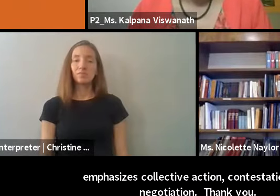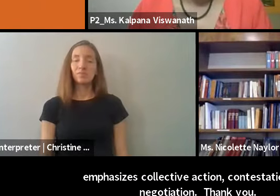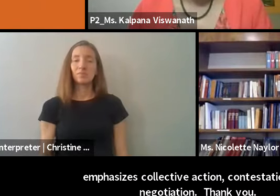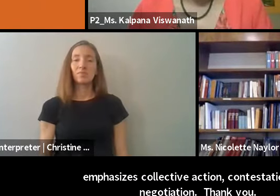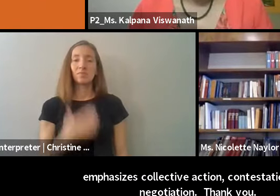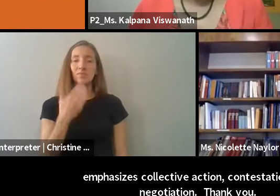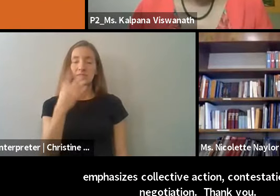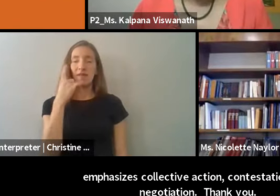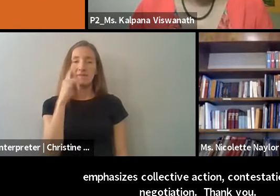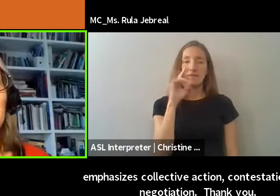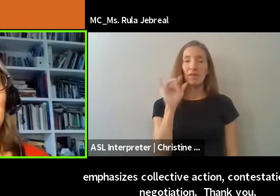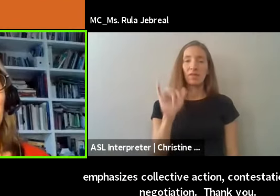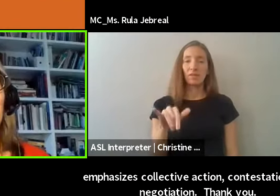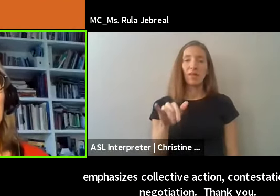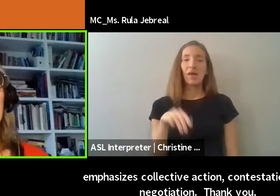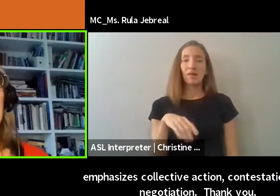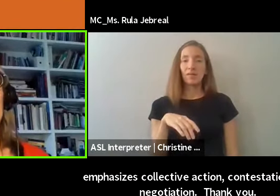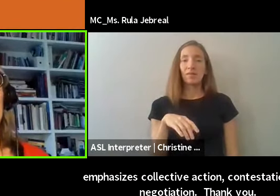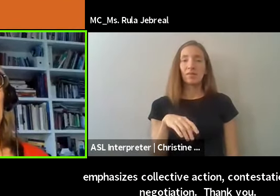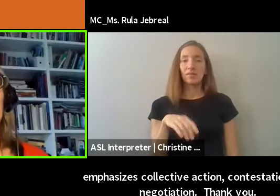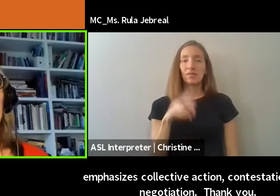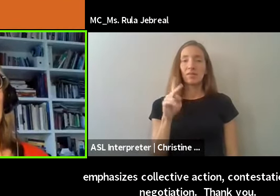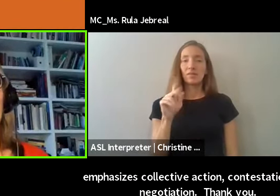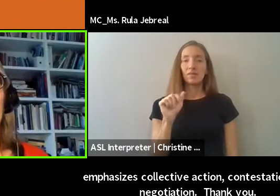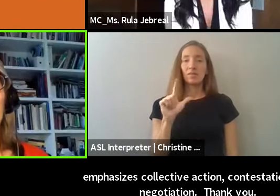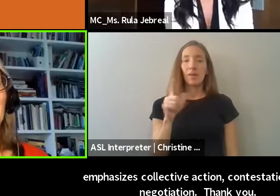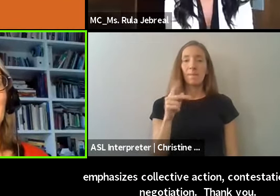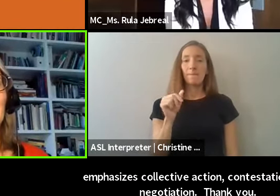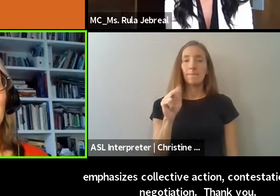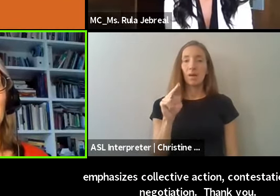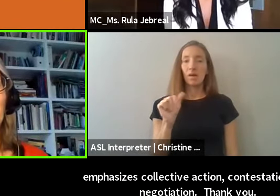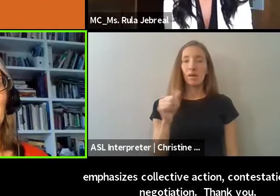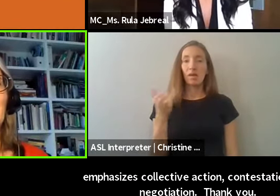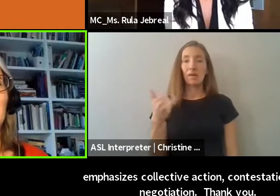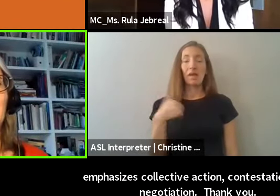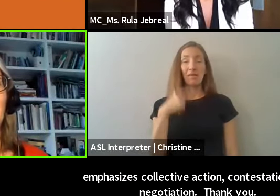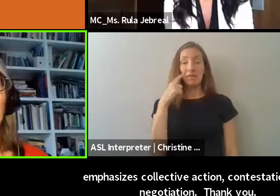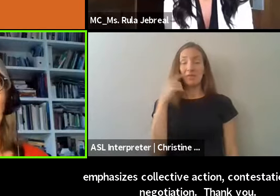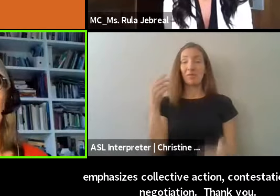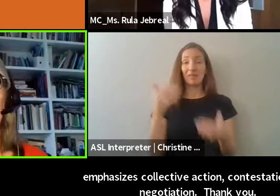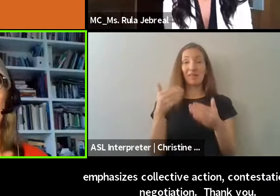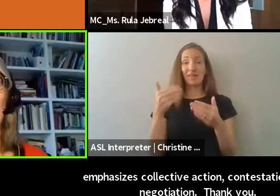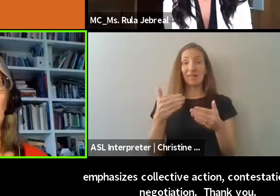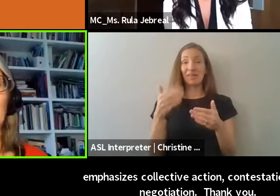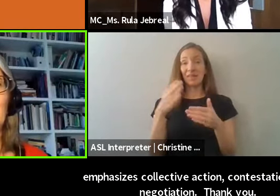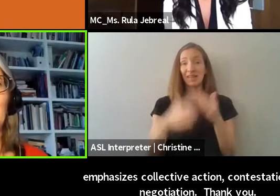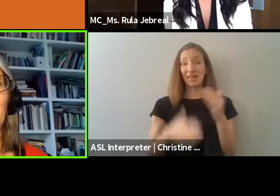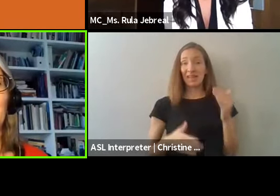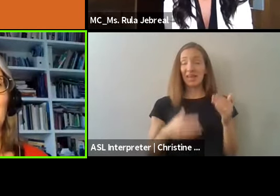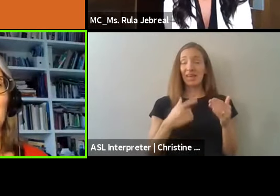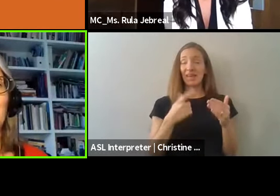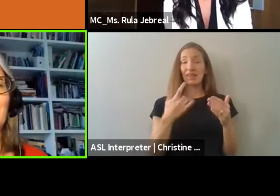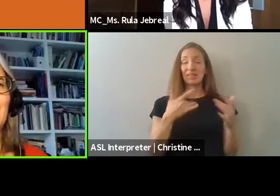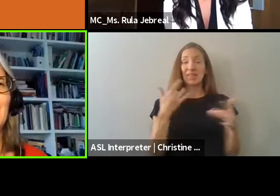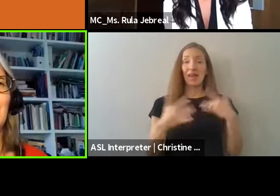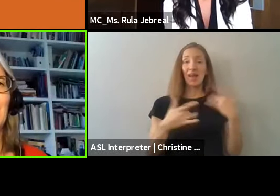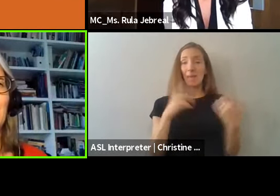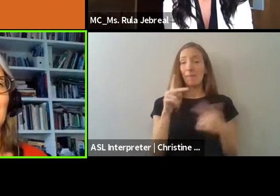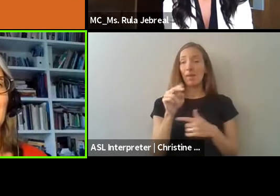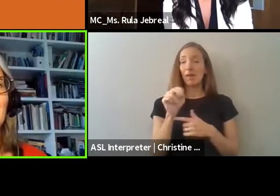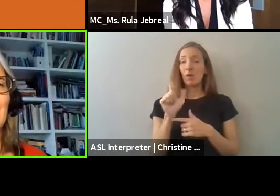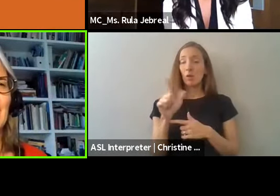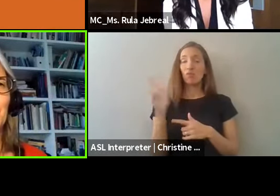We've come to the end of this really very exciting panel. I think all of the interventions have been really rich